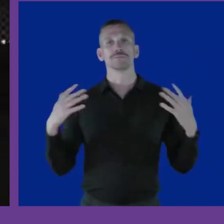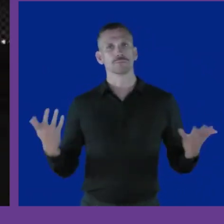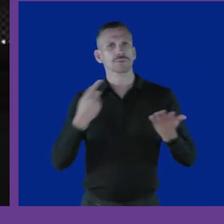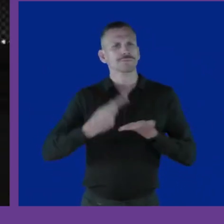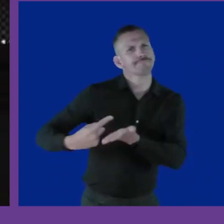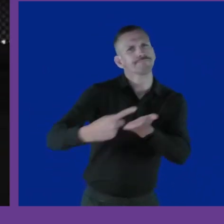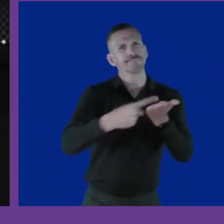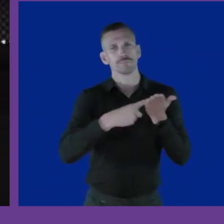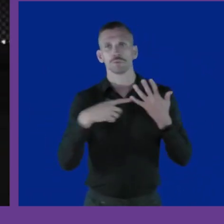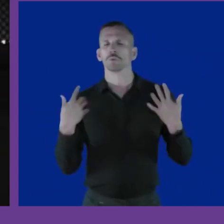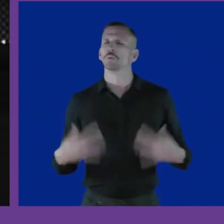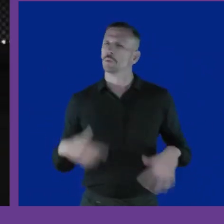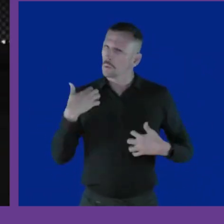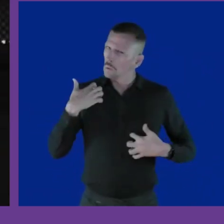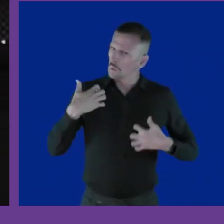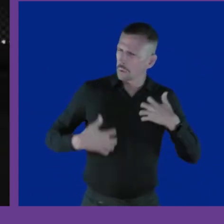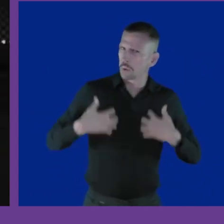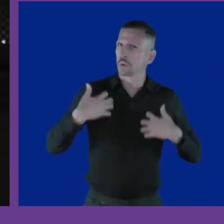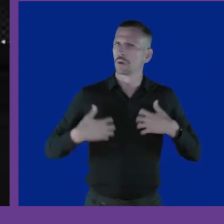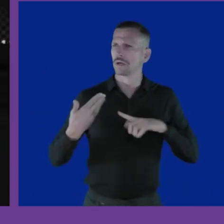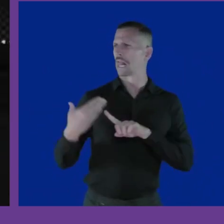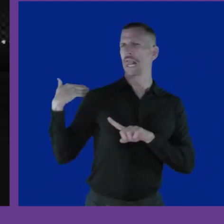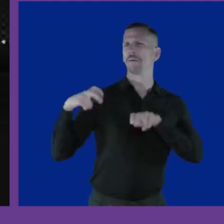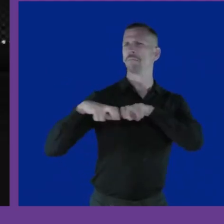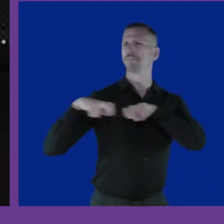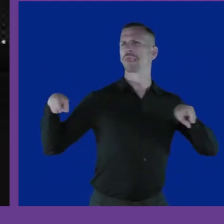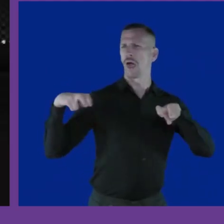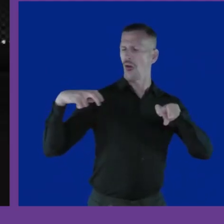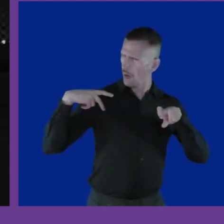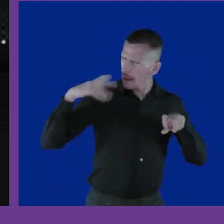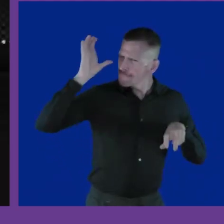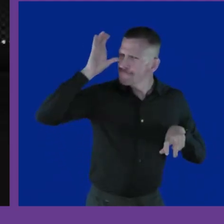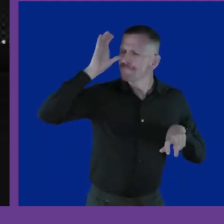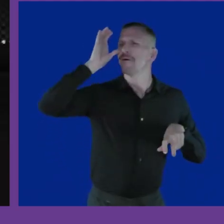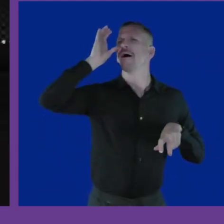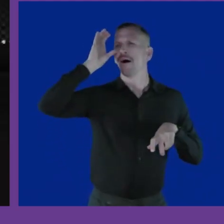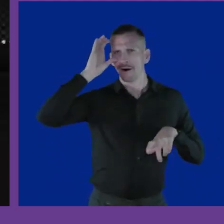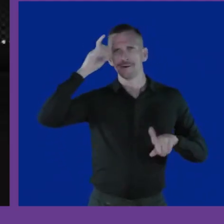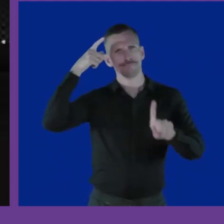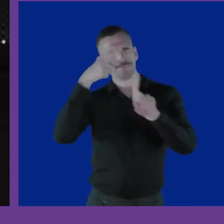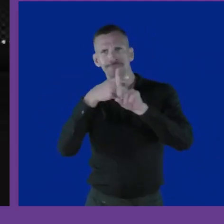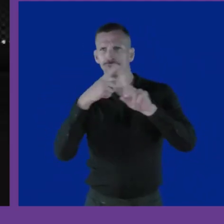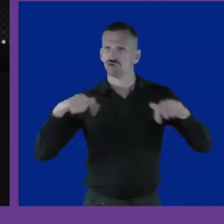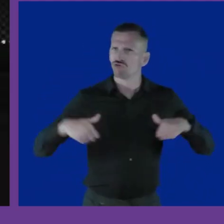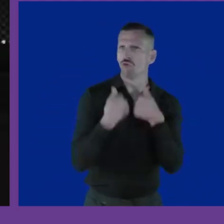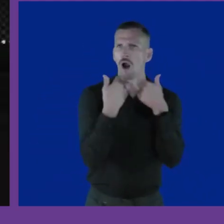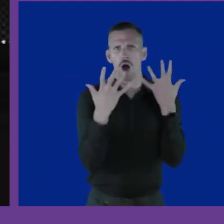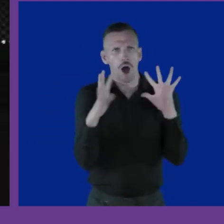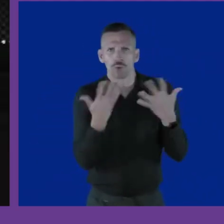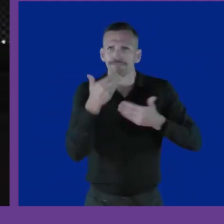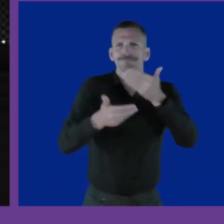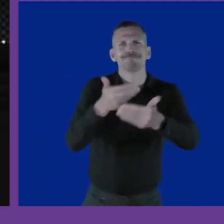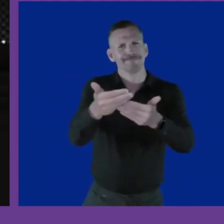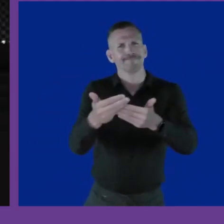to, identifying challenges and describing the challenges. And hopefully this panel will also, contribute